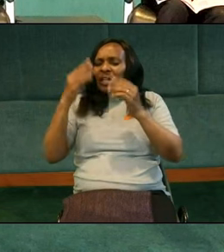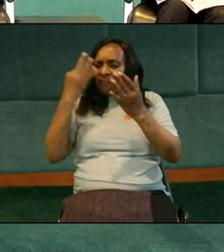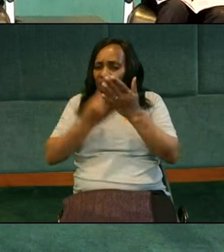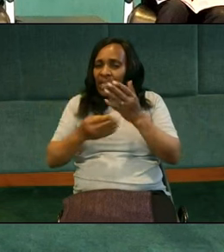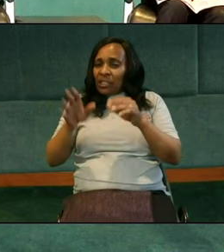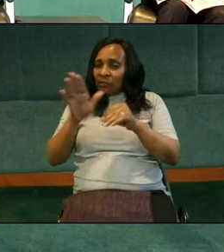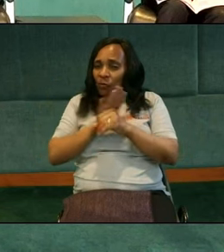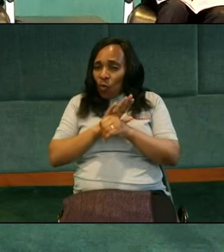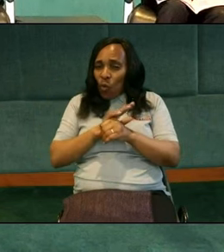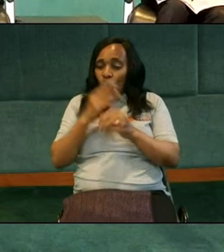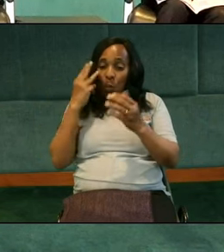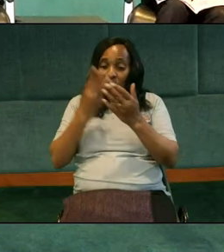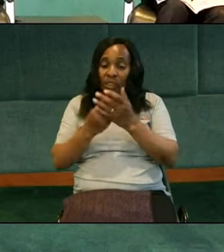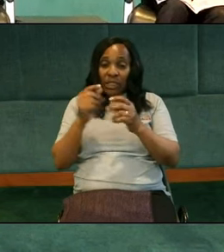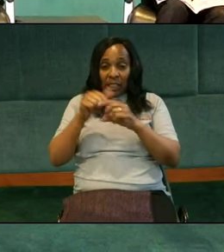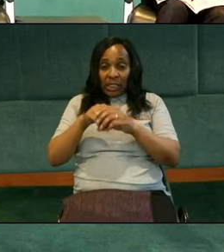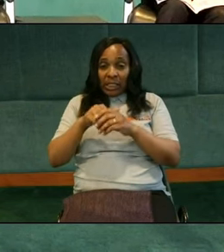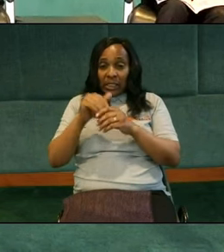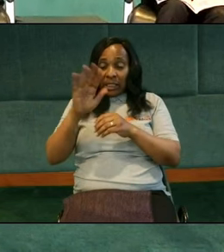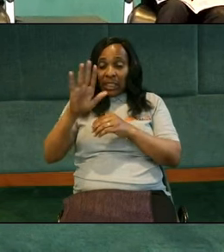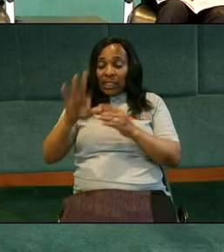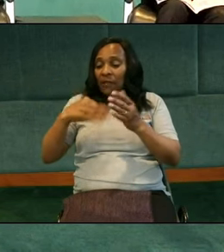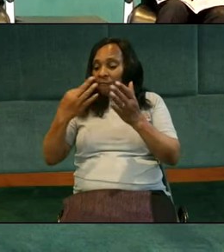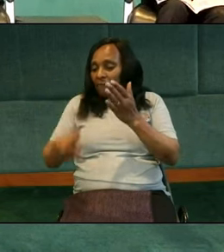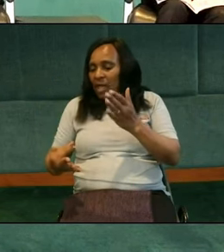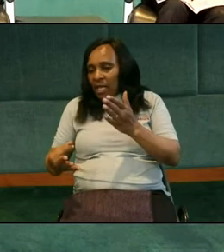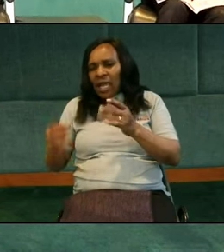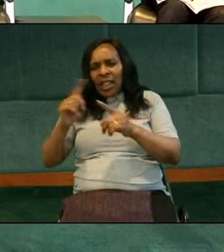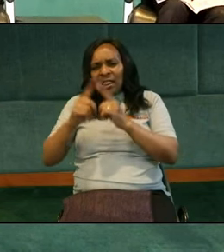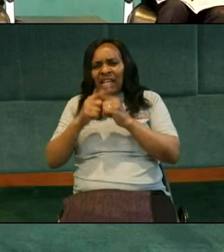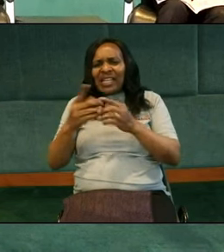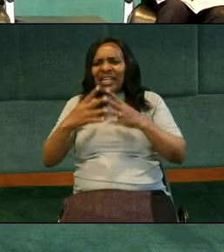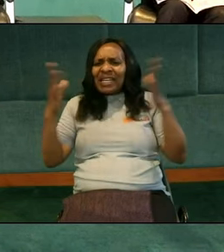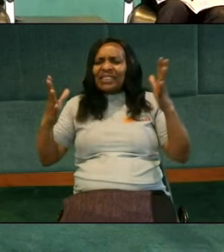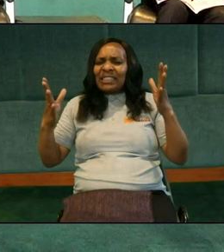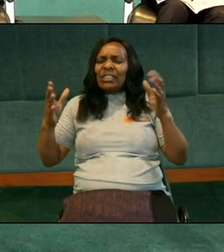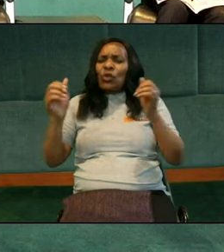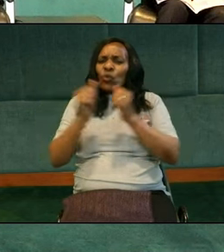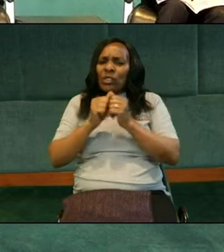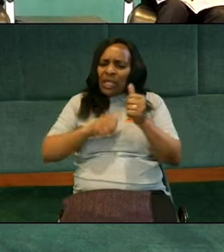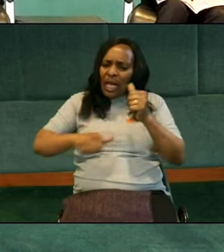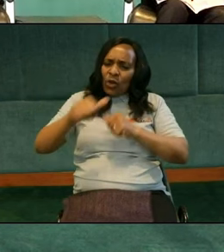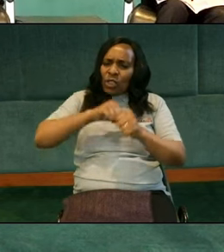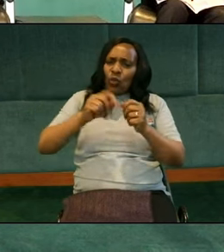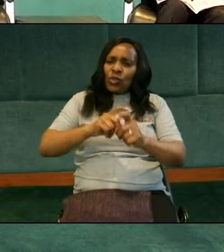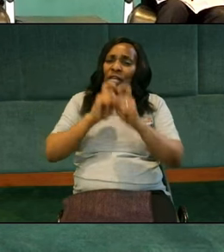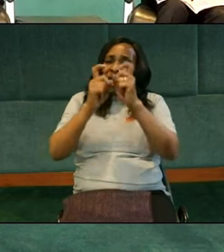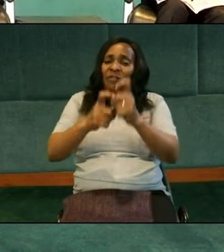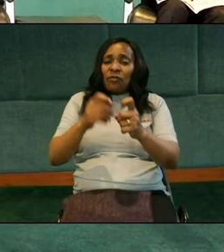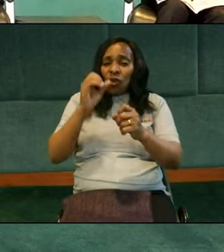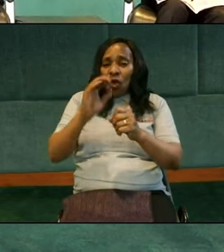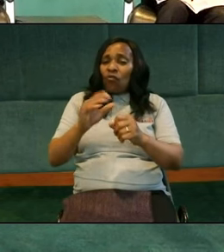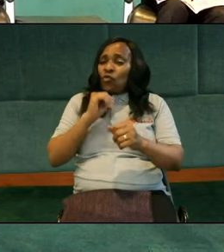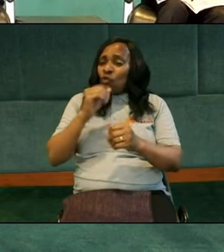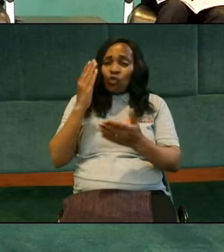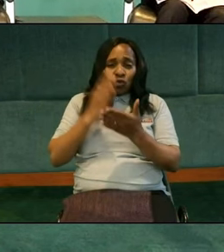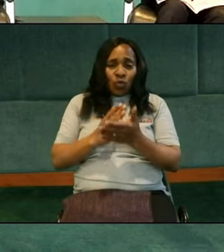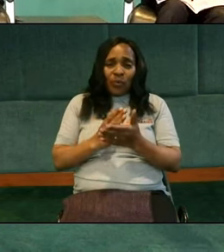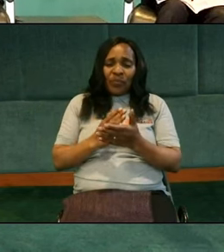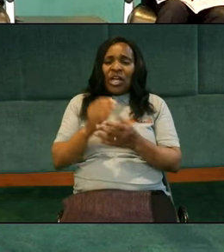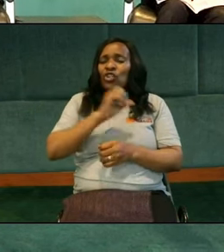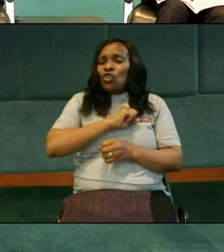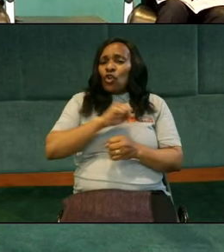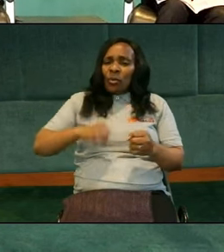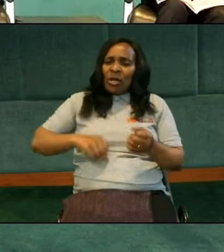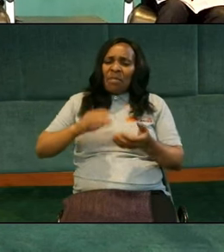his downfall. Raised to a pinnacle of greatness and surrounded with the gifts of fortune, Solomon became